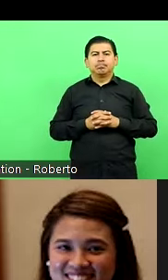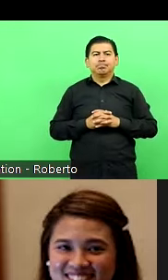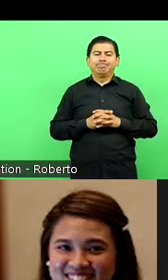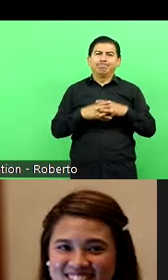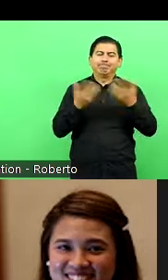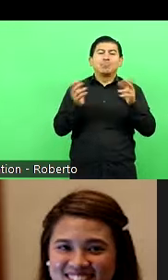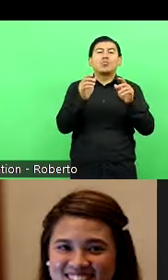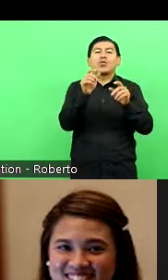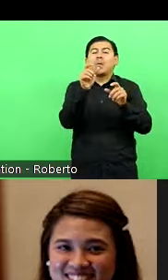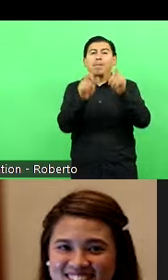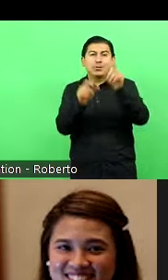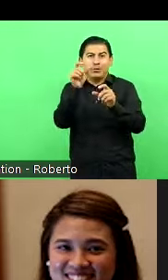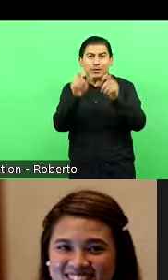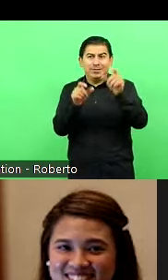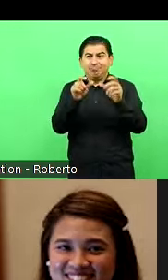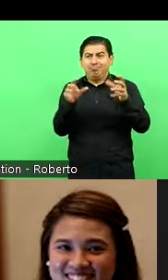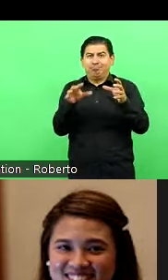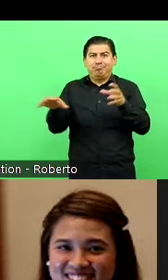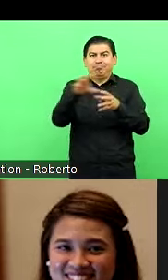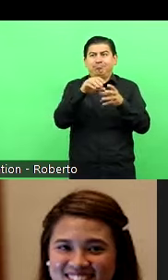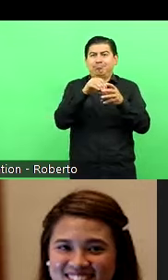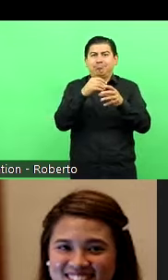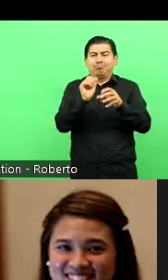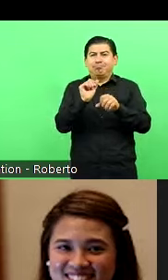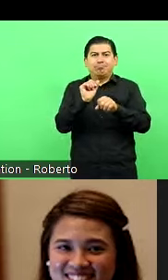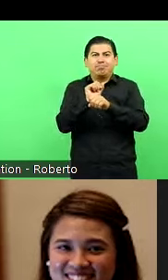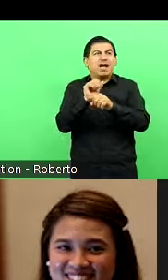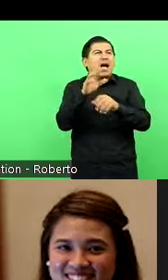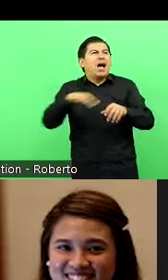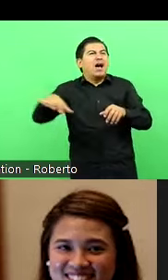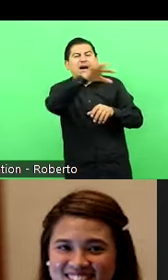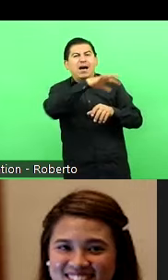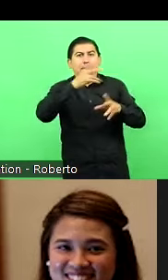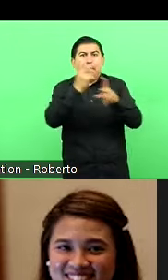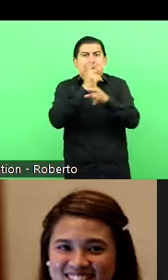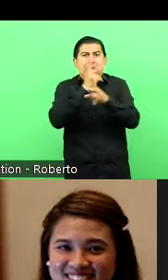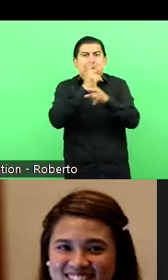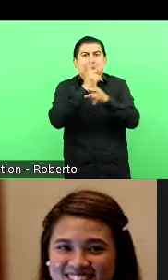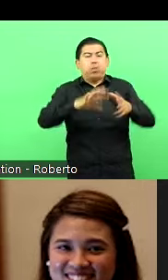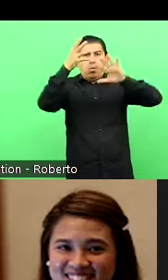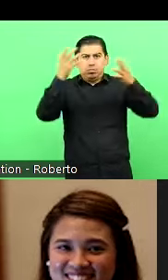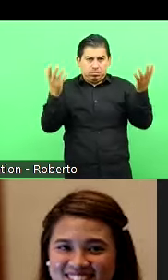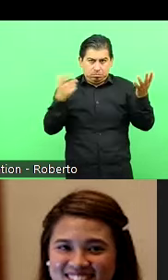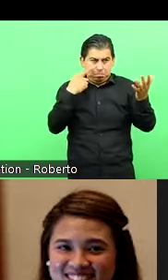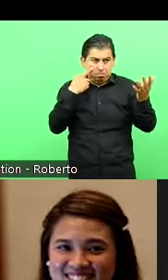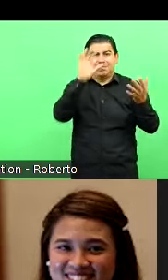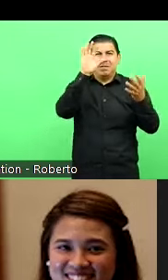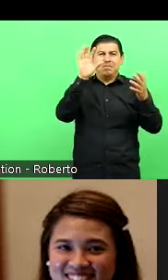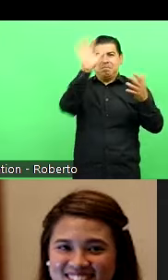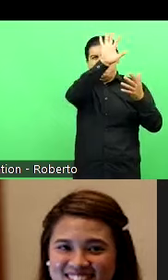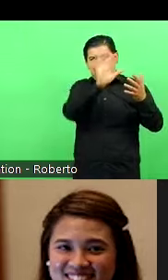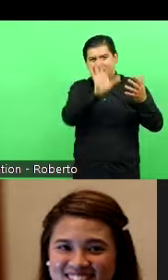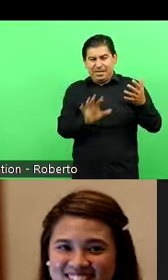can hear, they can also access the various early warning systems that we have established